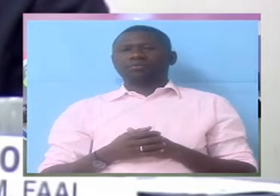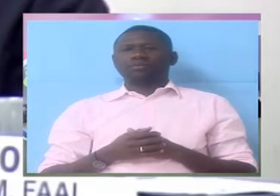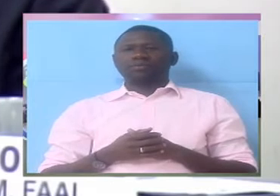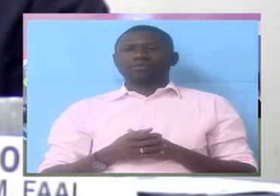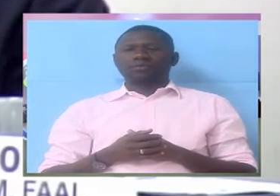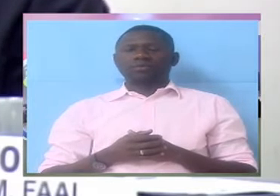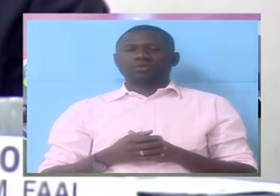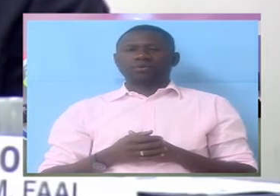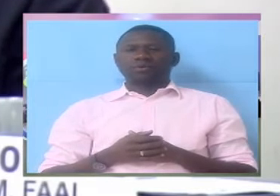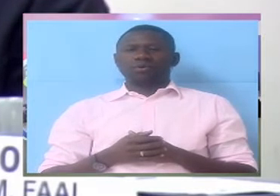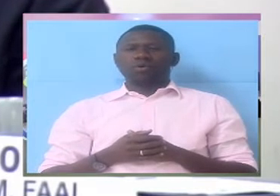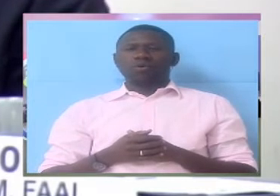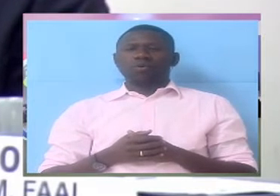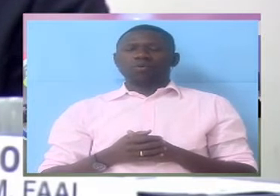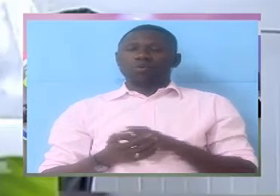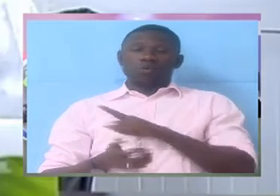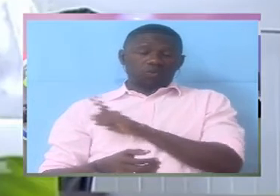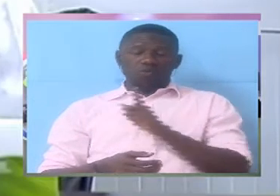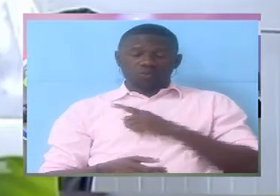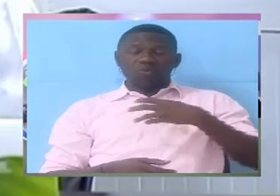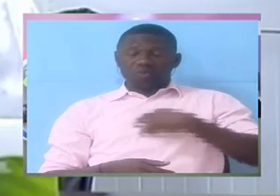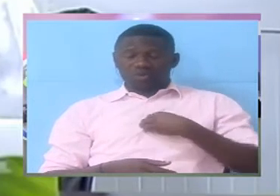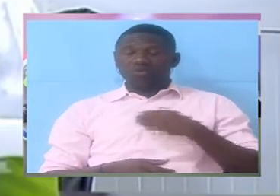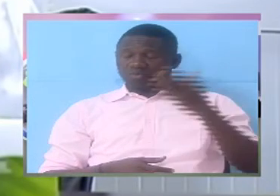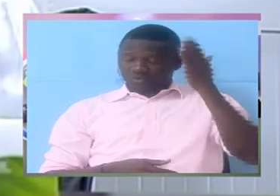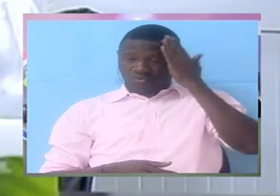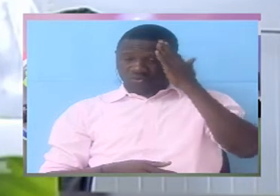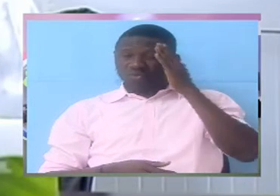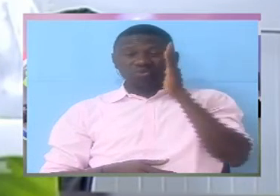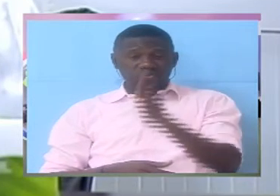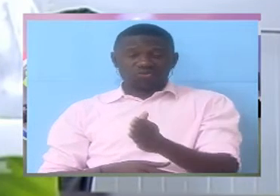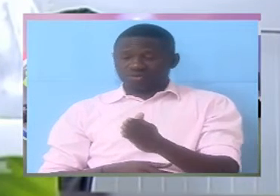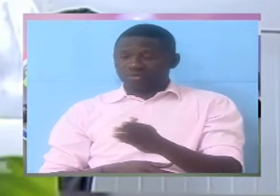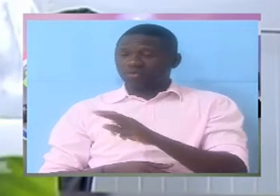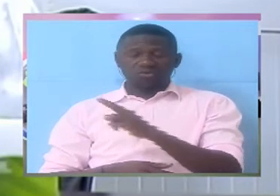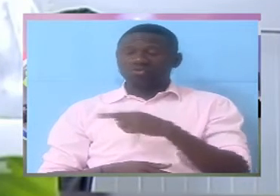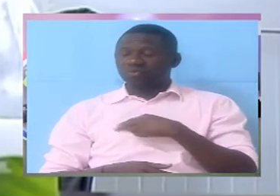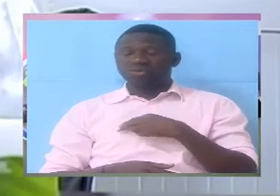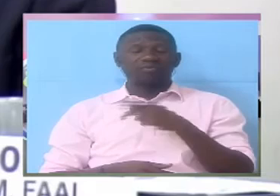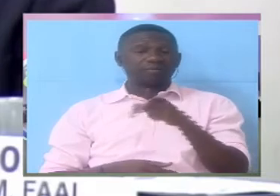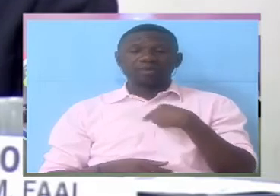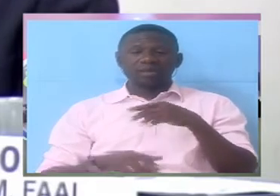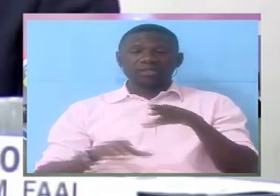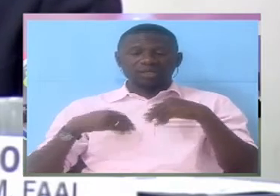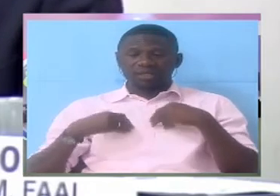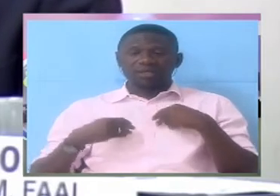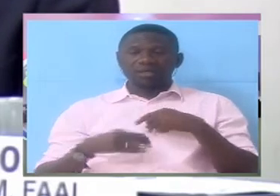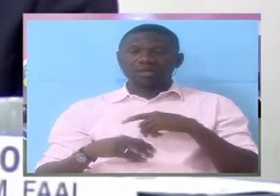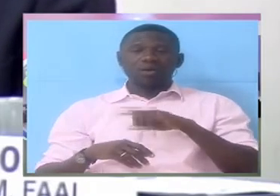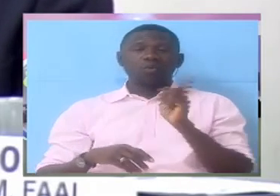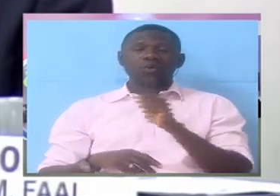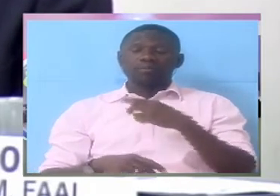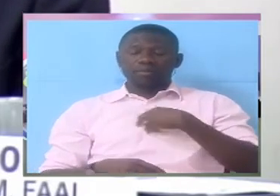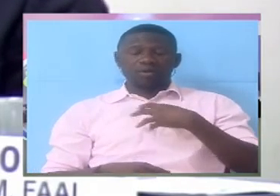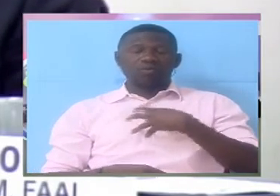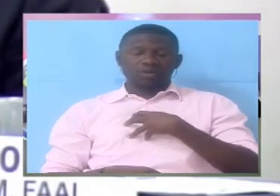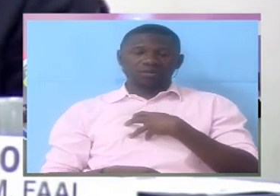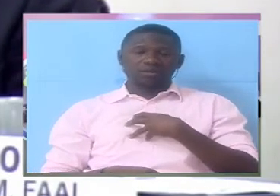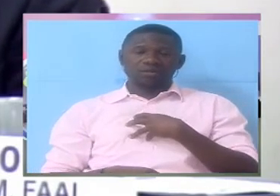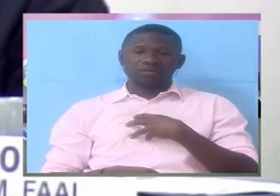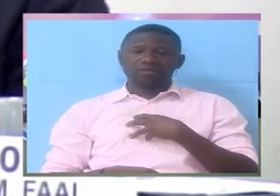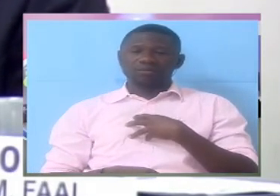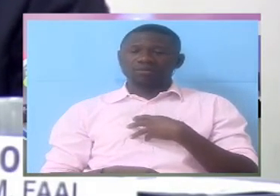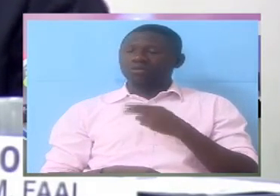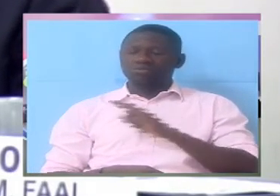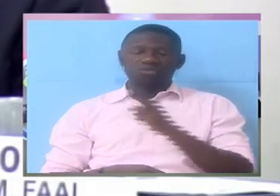want to know the truth. It's not for me to take it anyhow I want. What I want has no bearing in this. It should not be